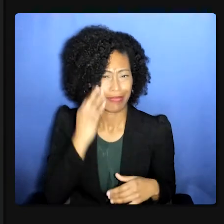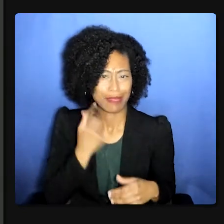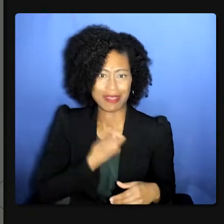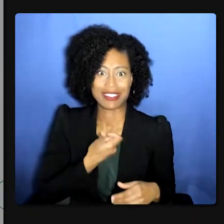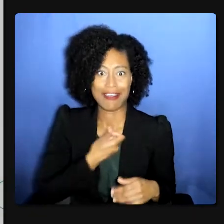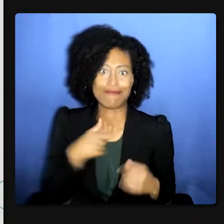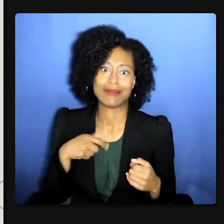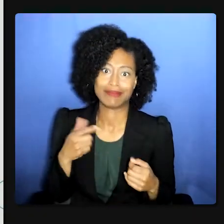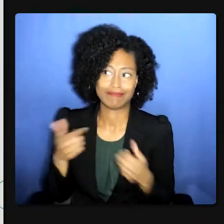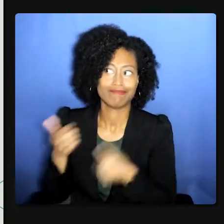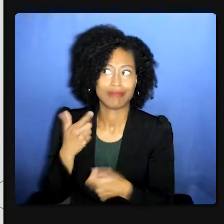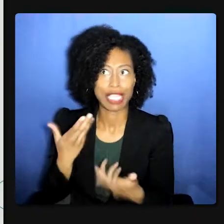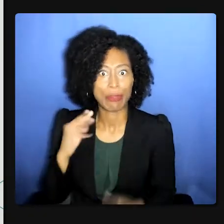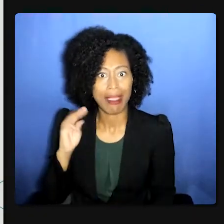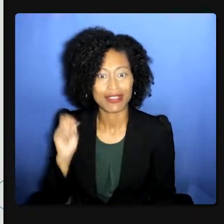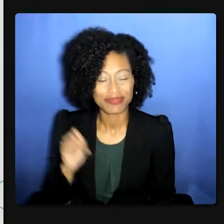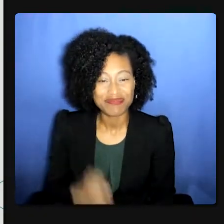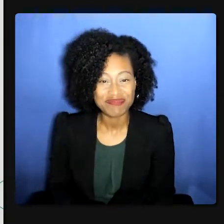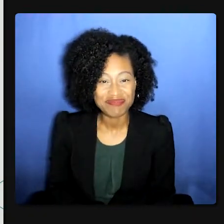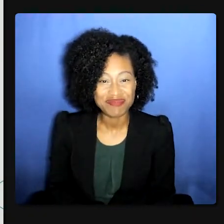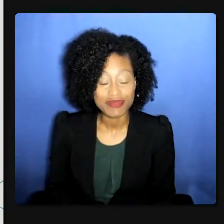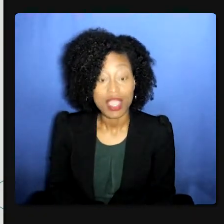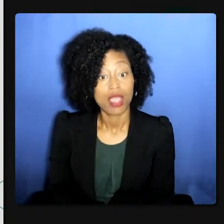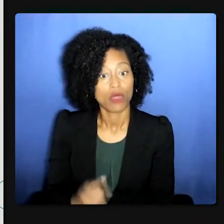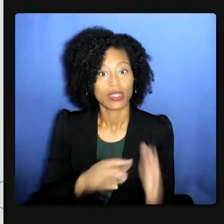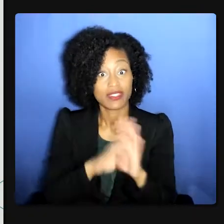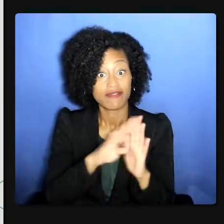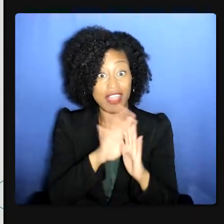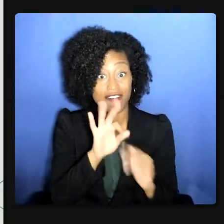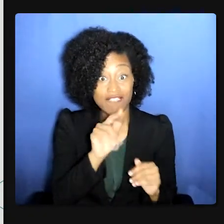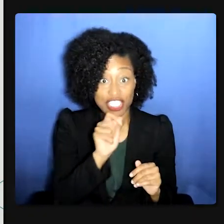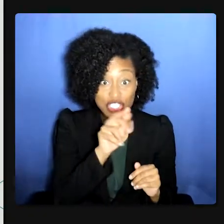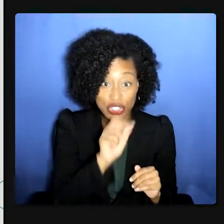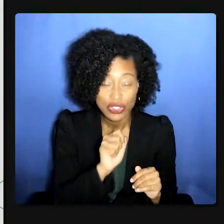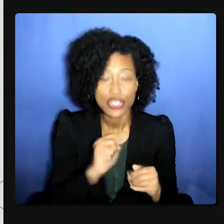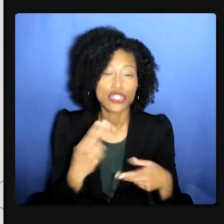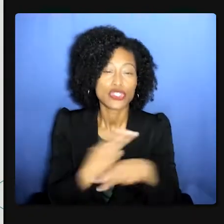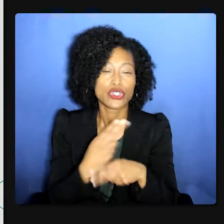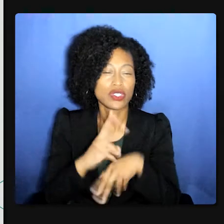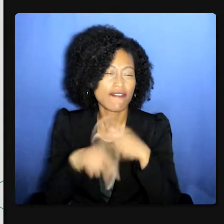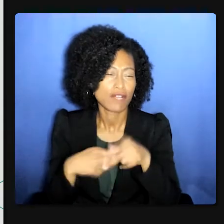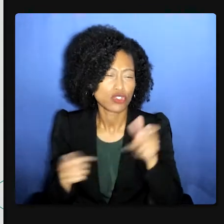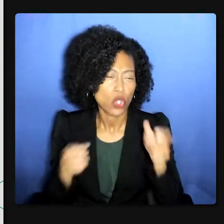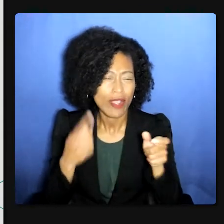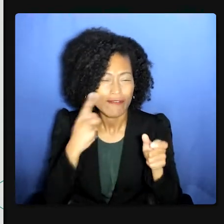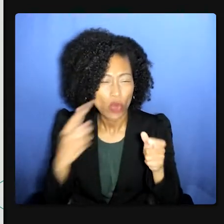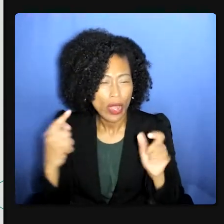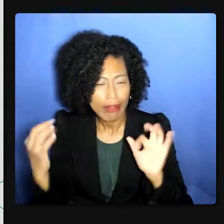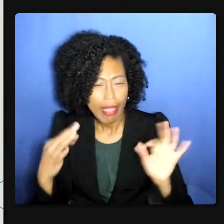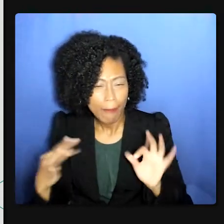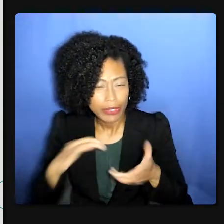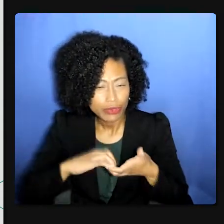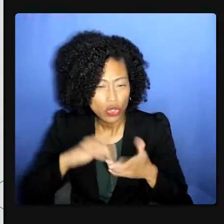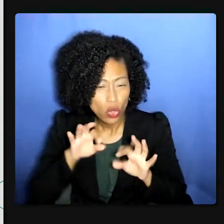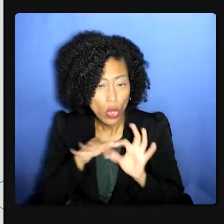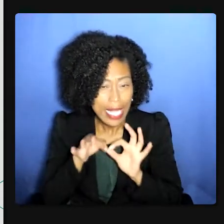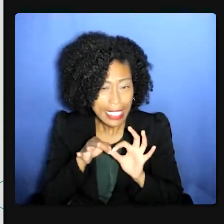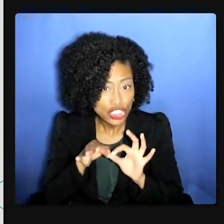Microsoft. What happens is you develop features, you use version control for collaboration and